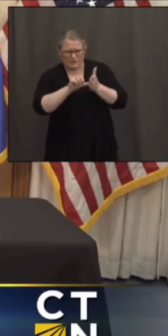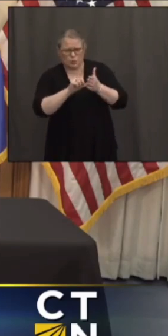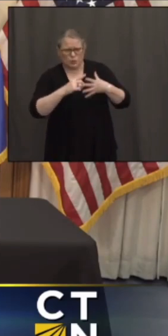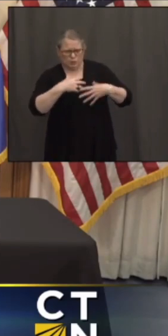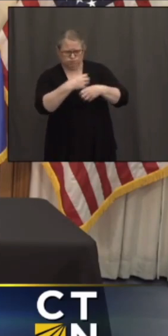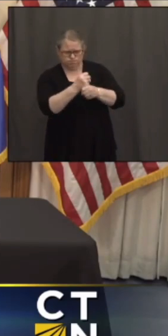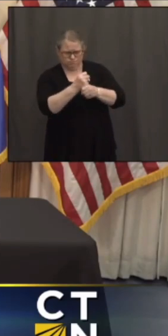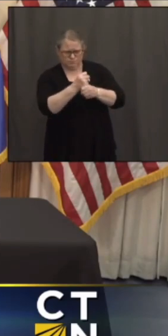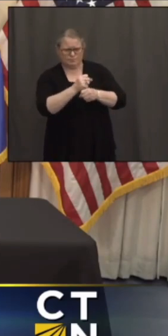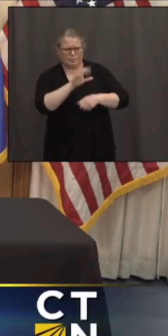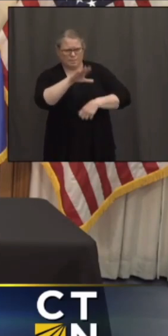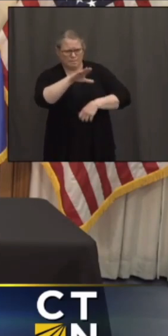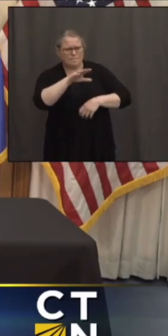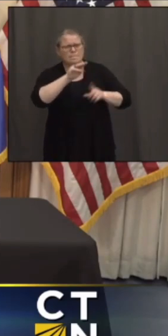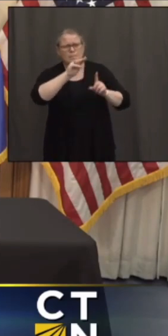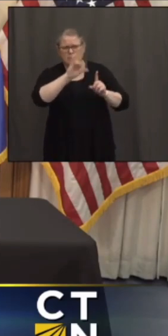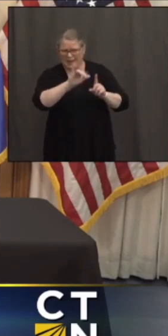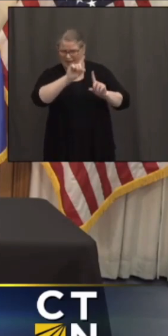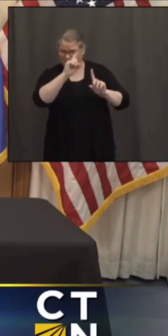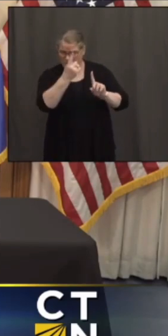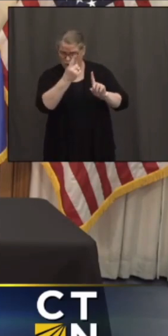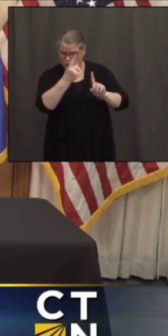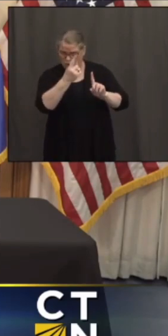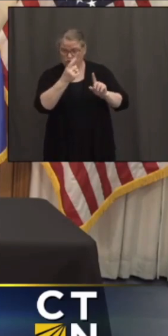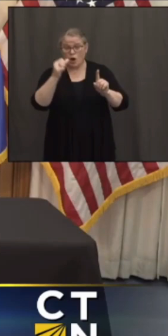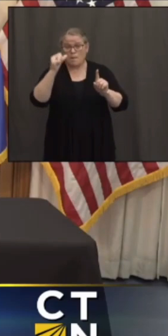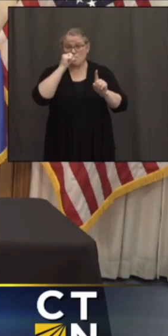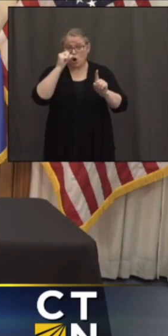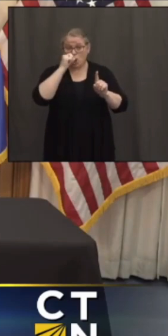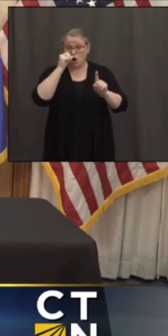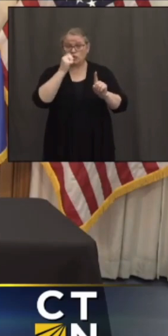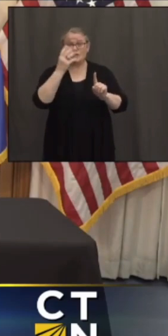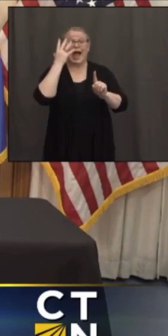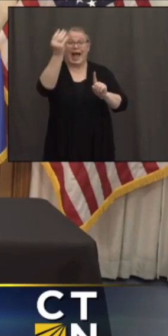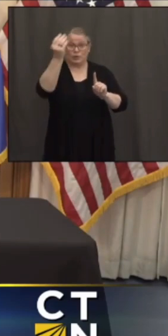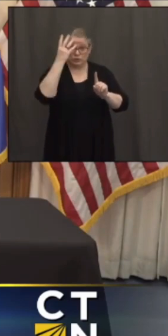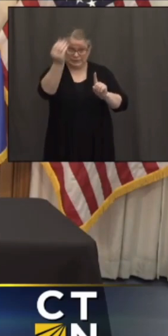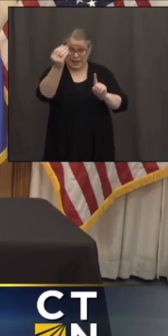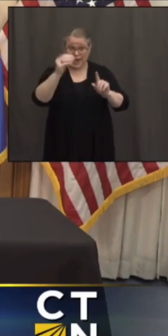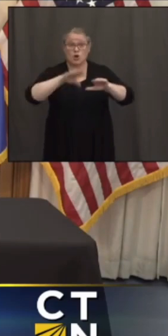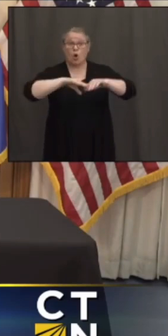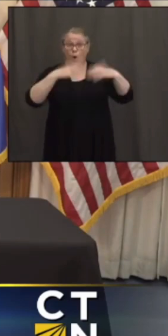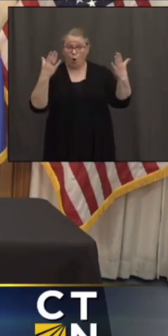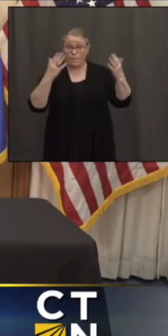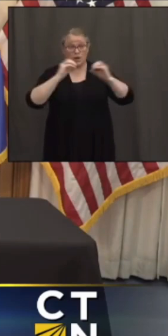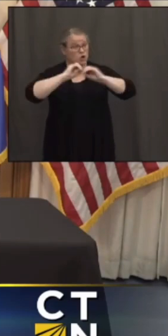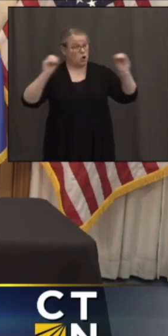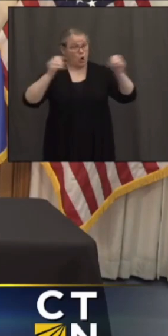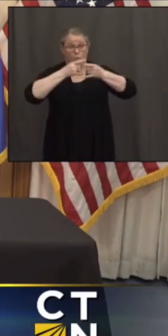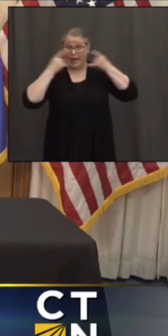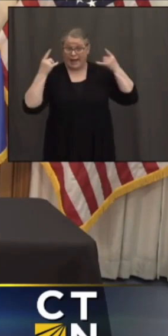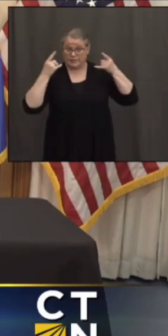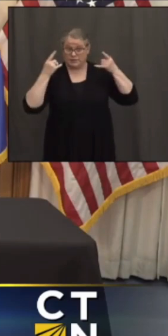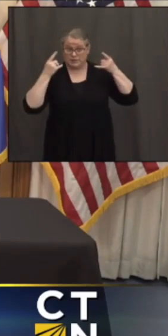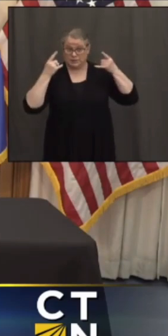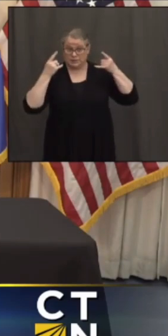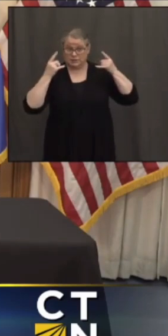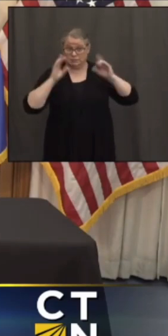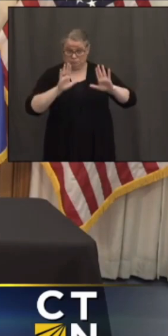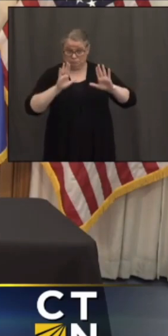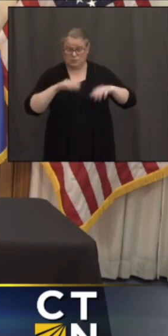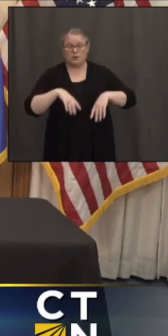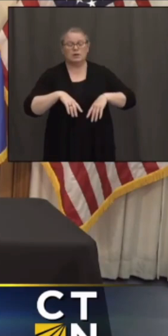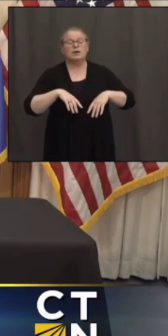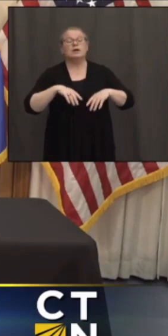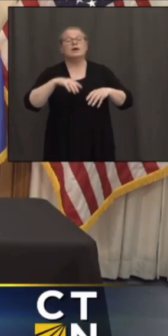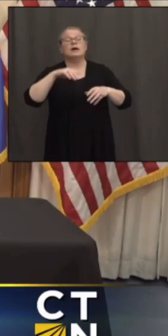1st, bars can open outside with no masks, and they can open inside on May 19th